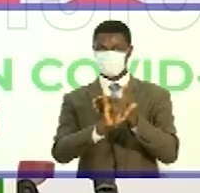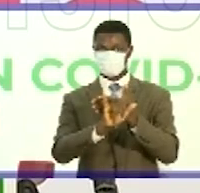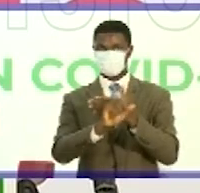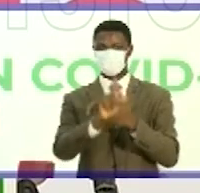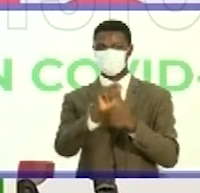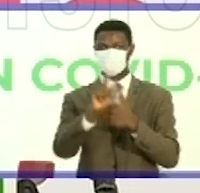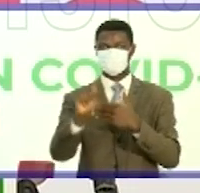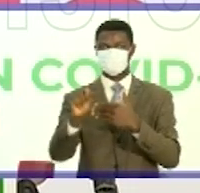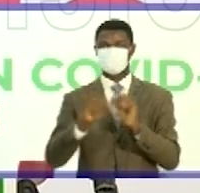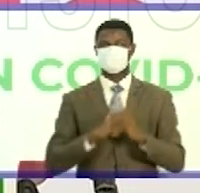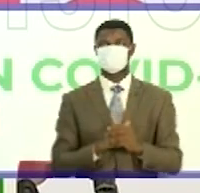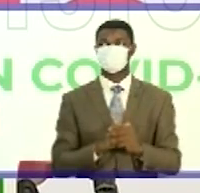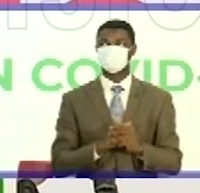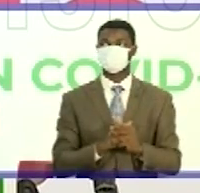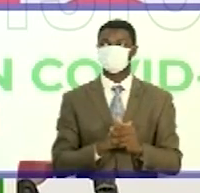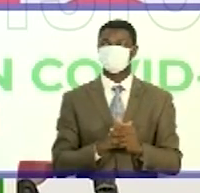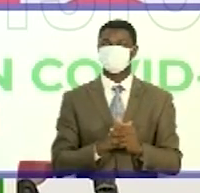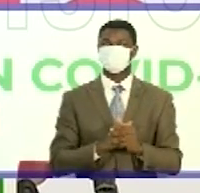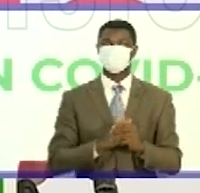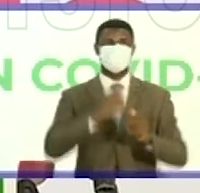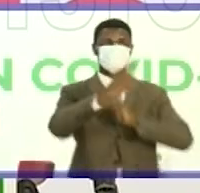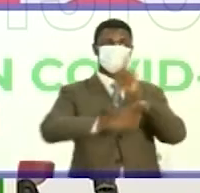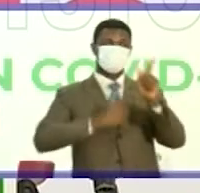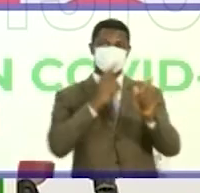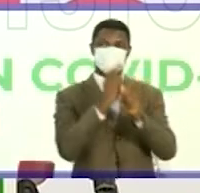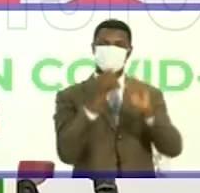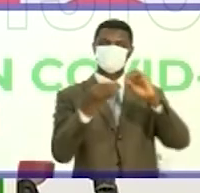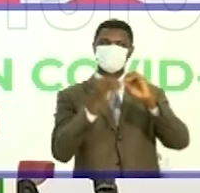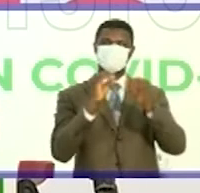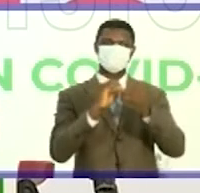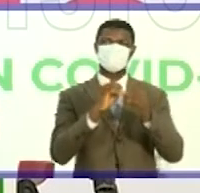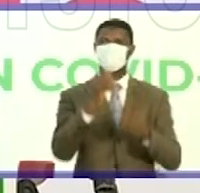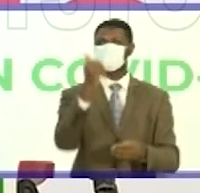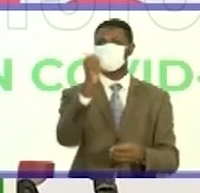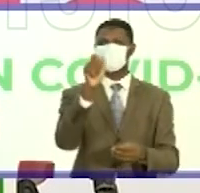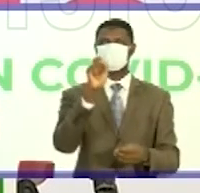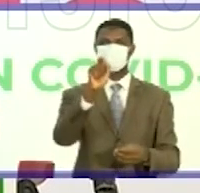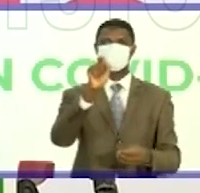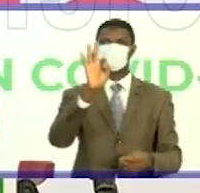July, 2020, the global figure stood at 10.9